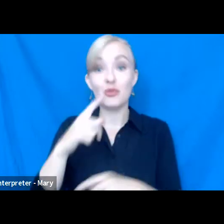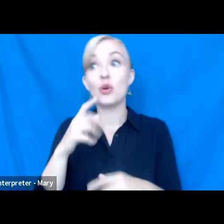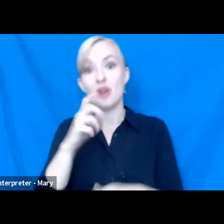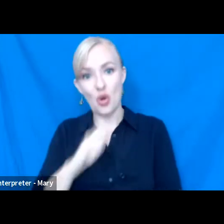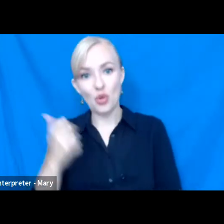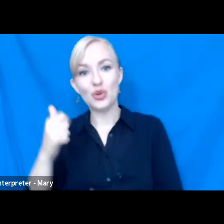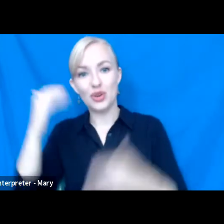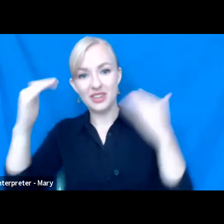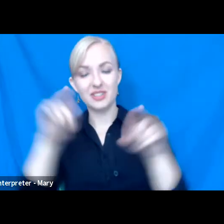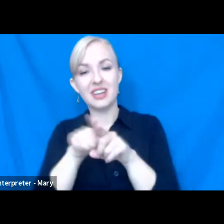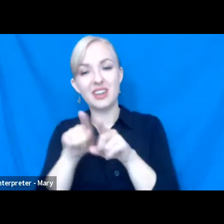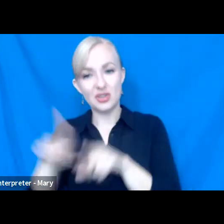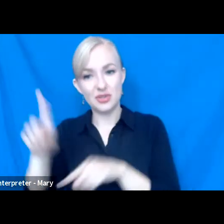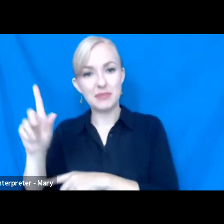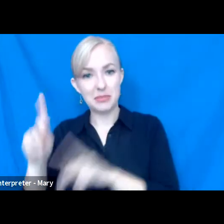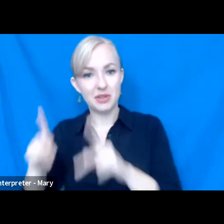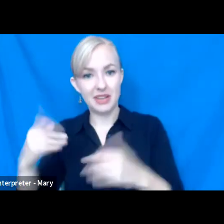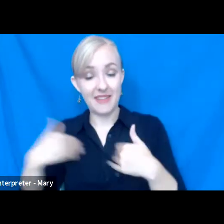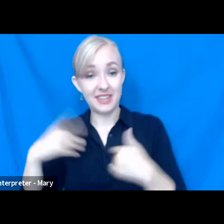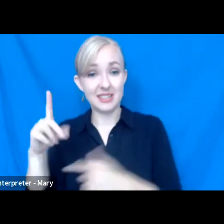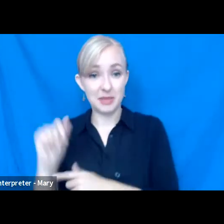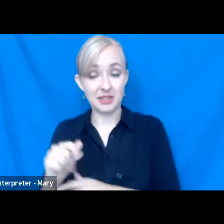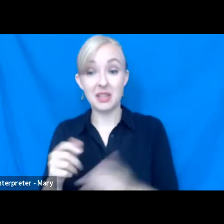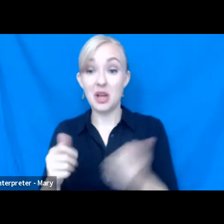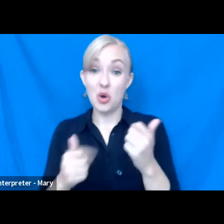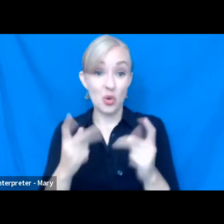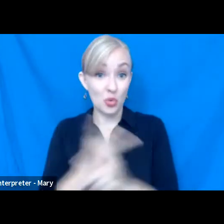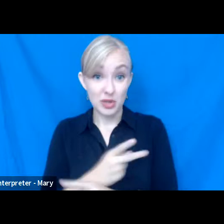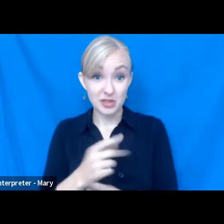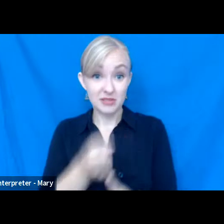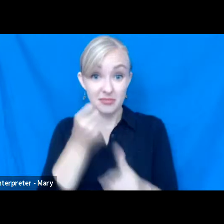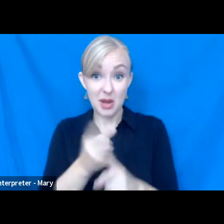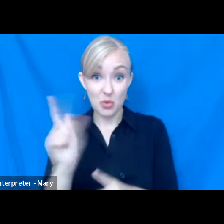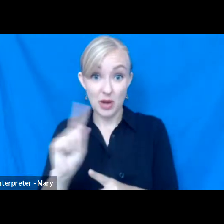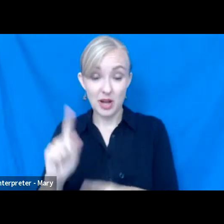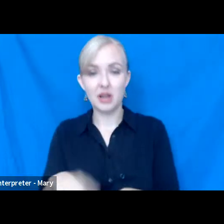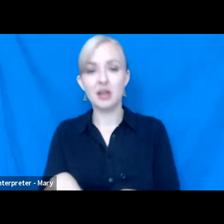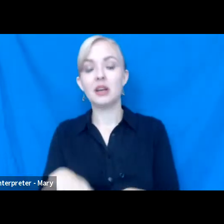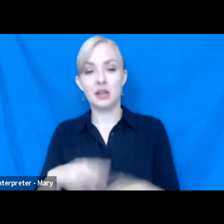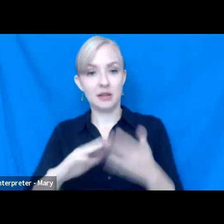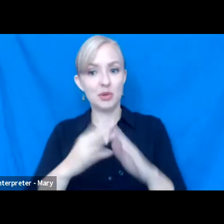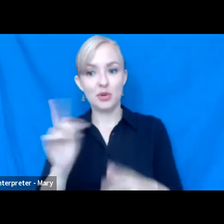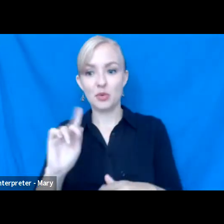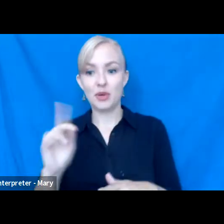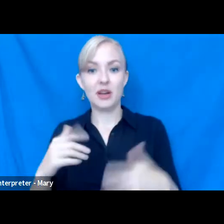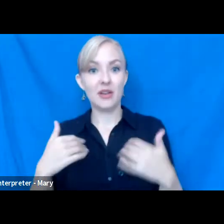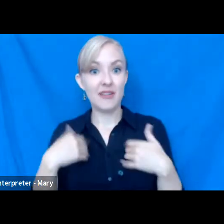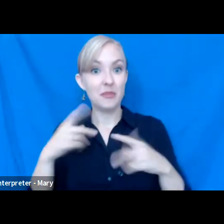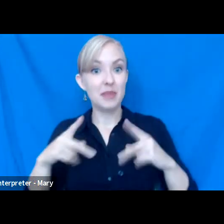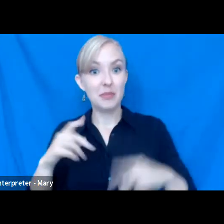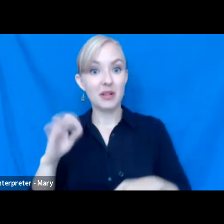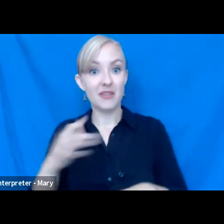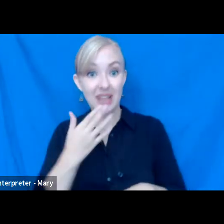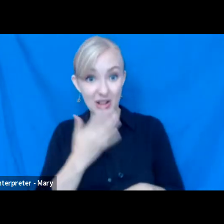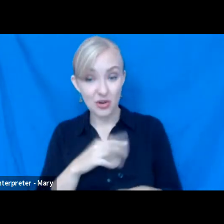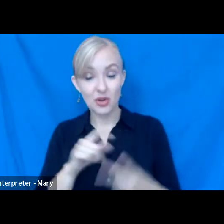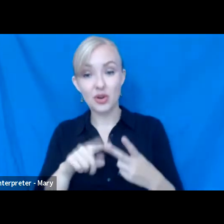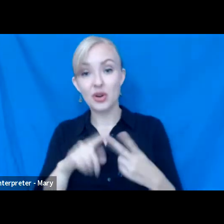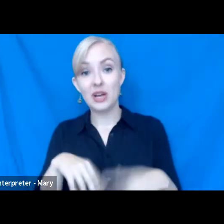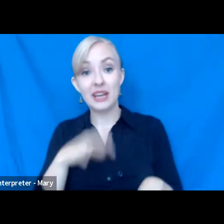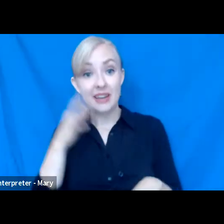most significant impacts in communities of color, rural communities, and in Indian country. This